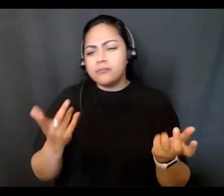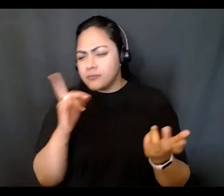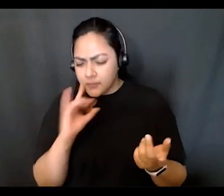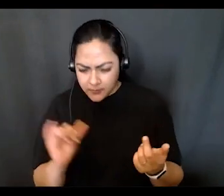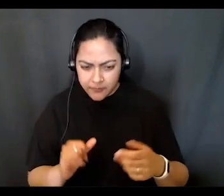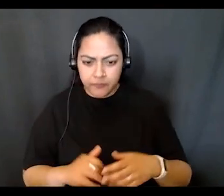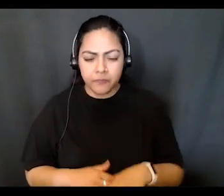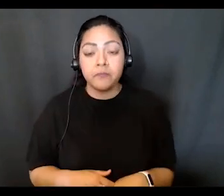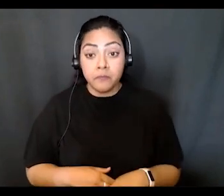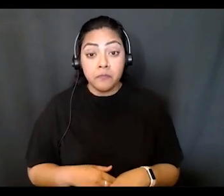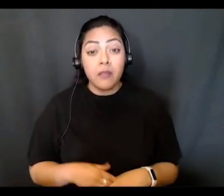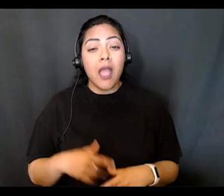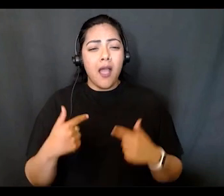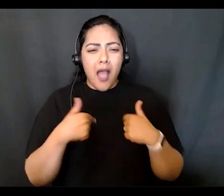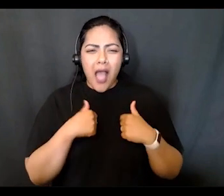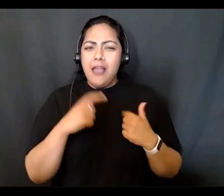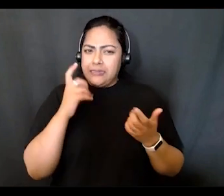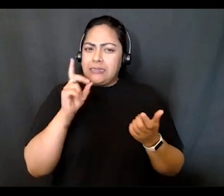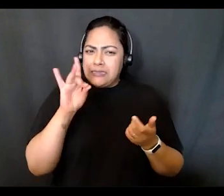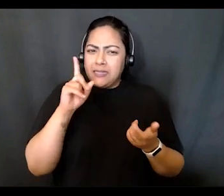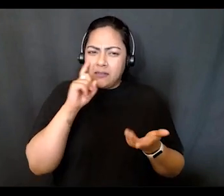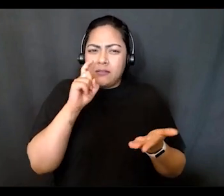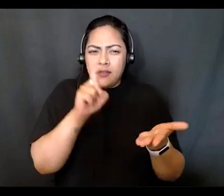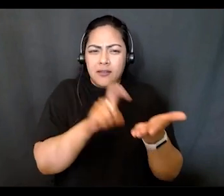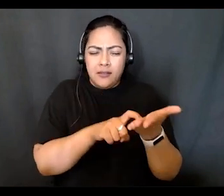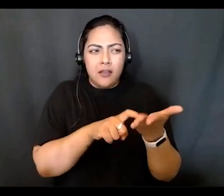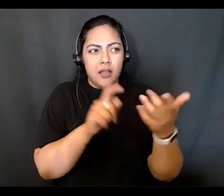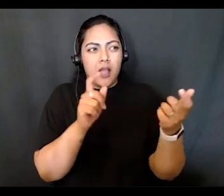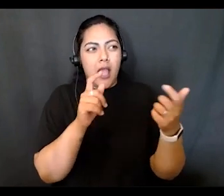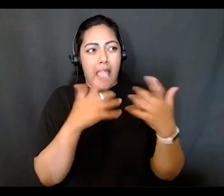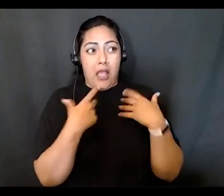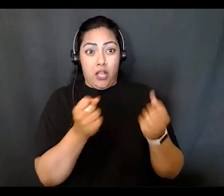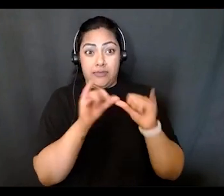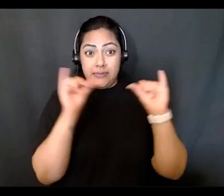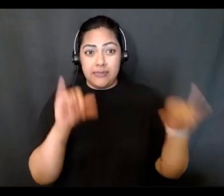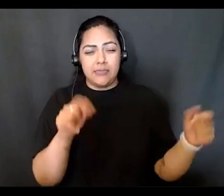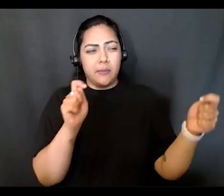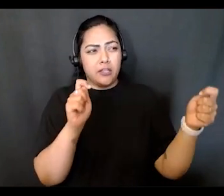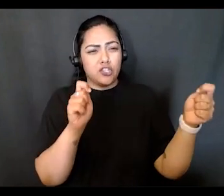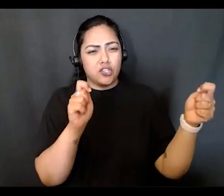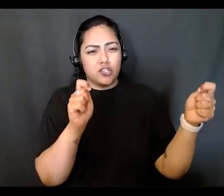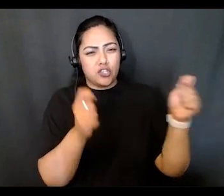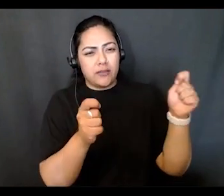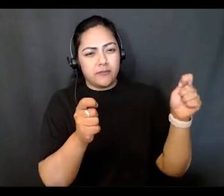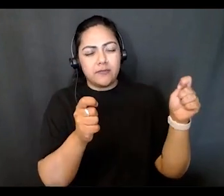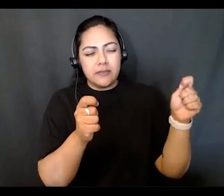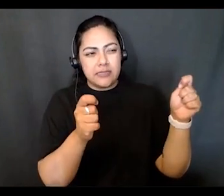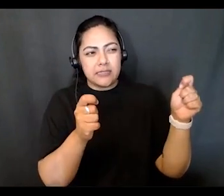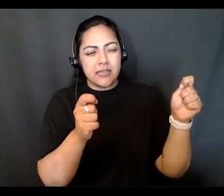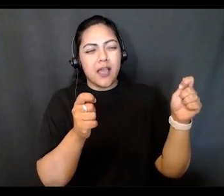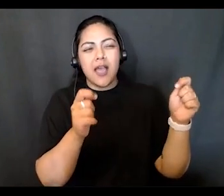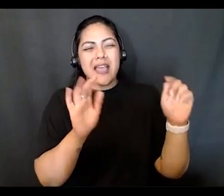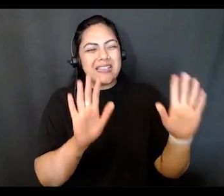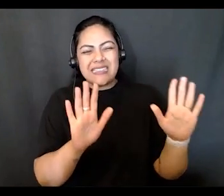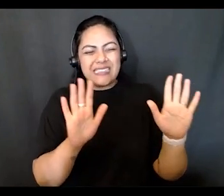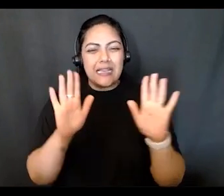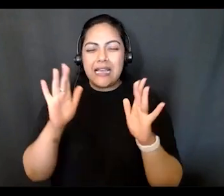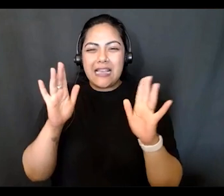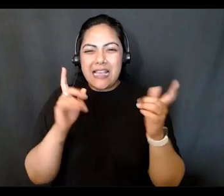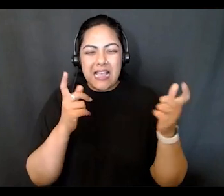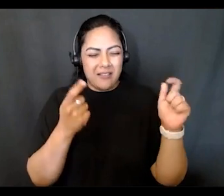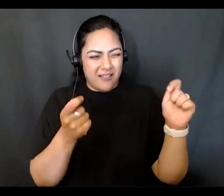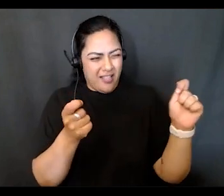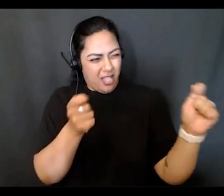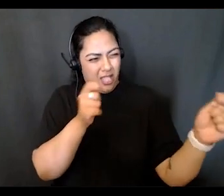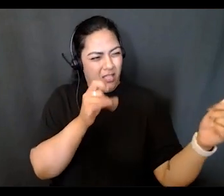observed a bit of a shift in health systems away from this, but it's still present. So we need to move from this idea of cultural competency, which really focuses on what communities